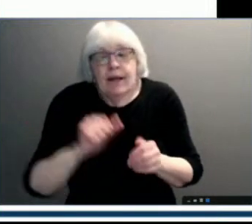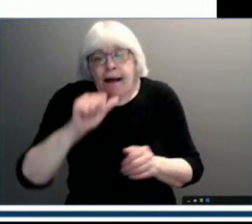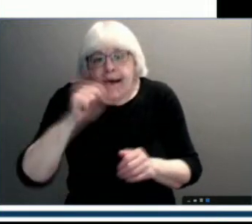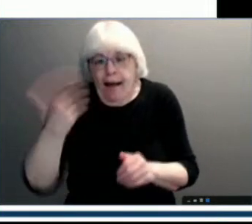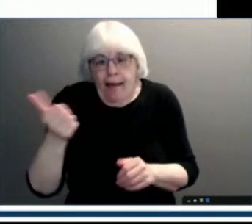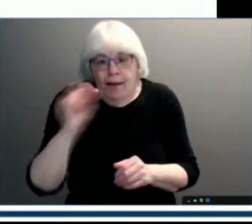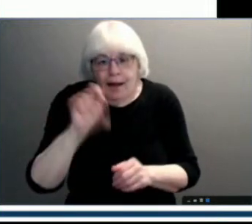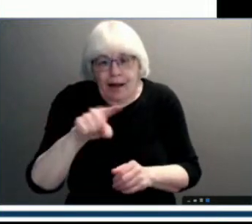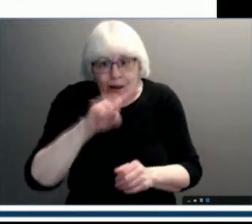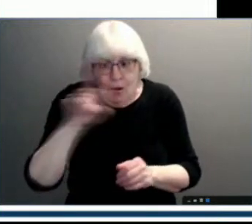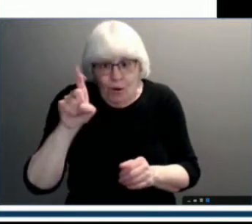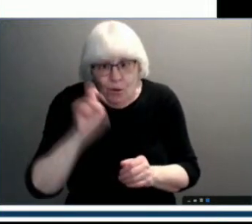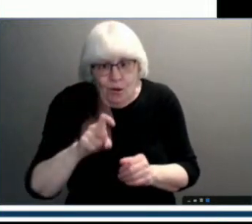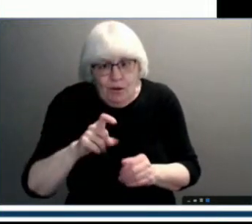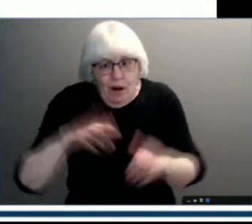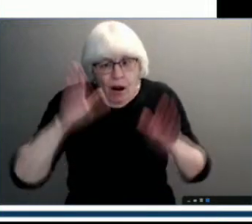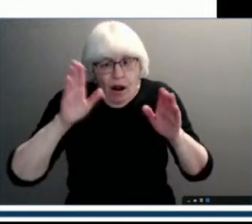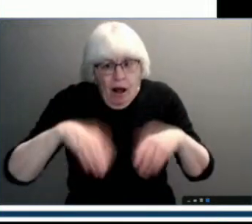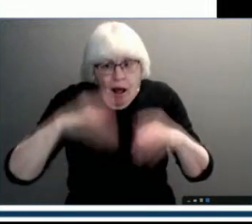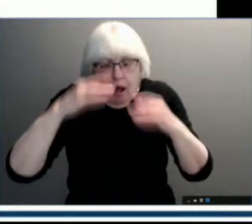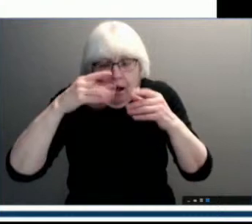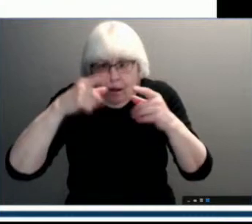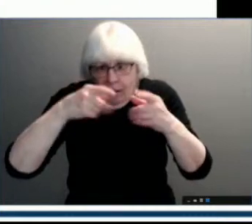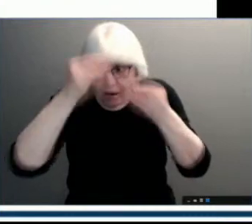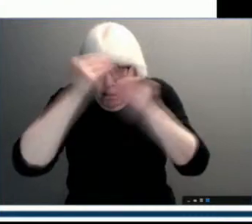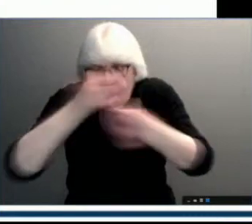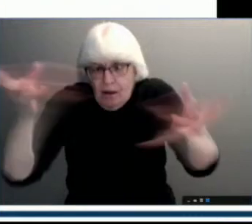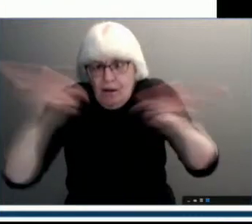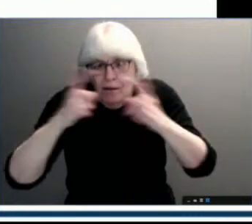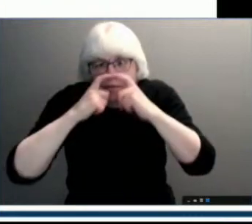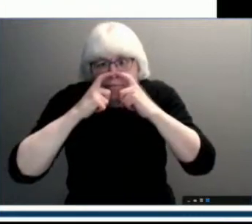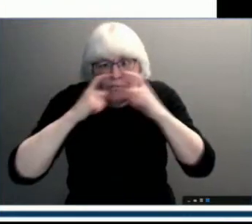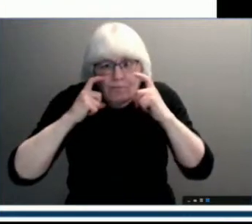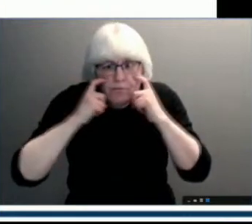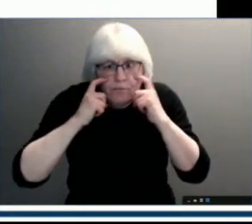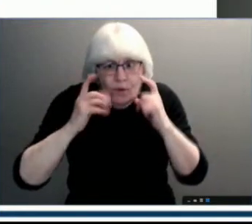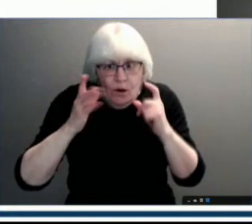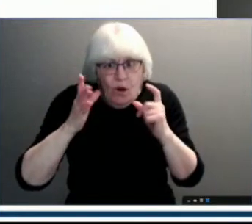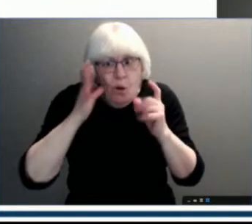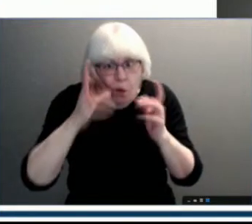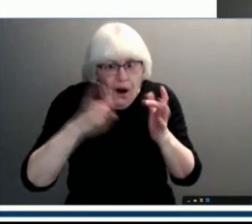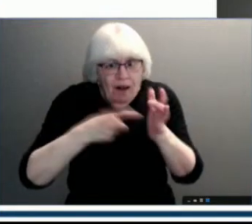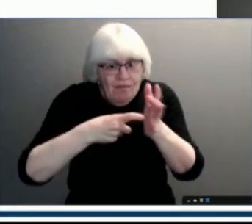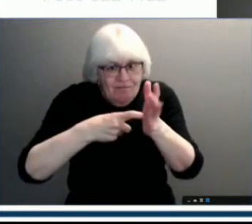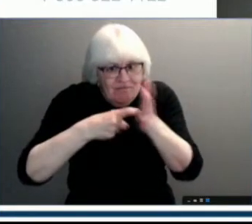Do you anticipate ever mandating these recommended masks into places where masking is required?